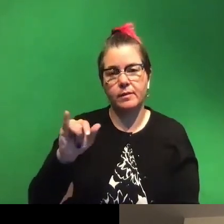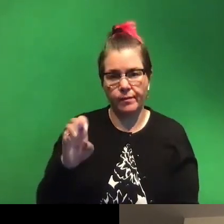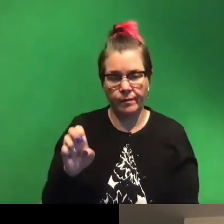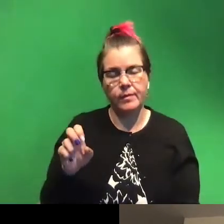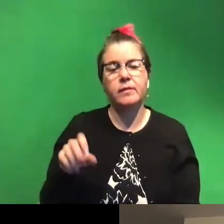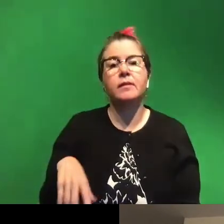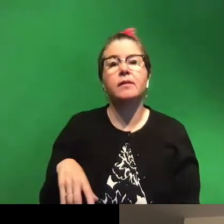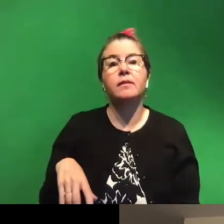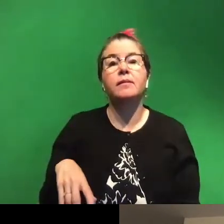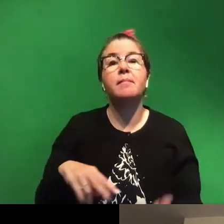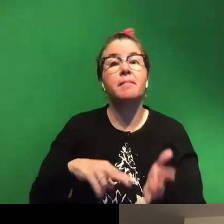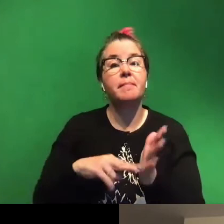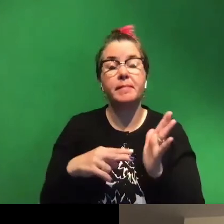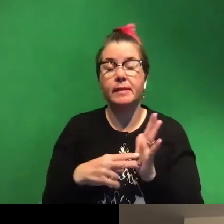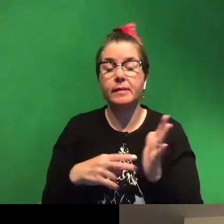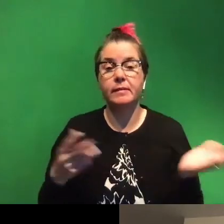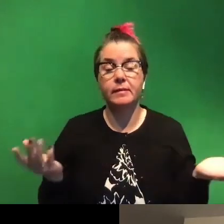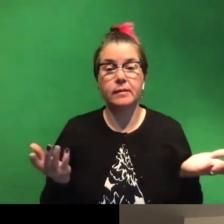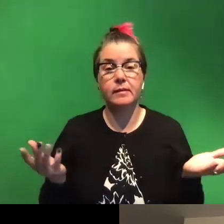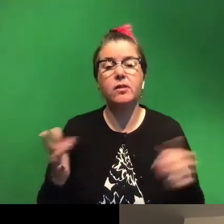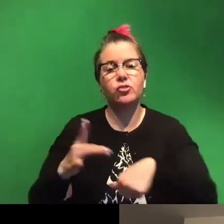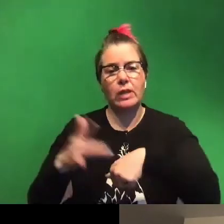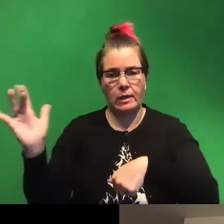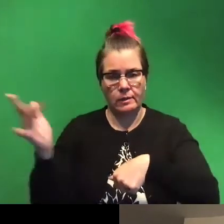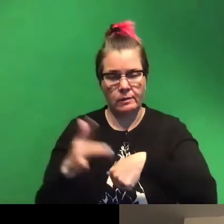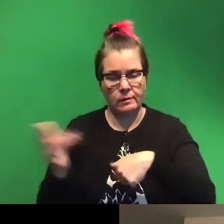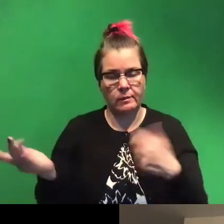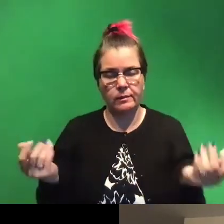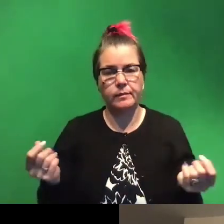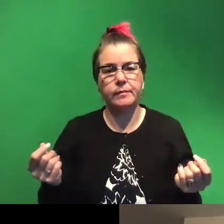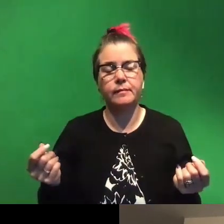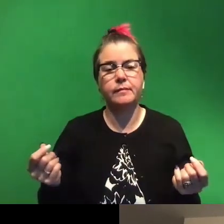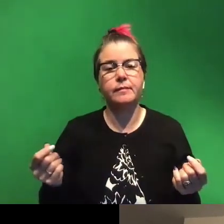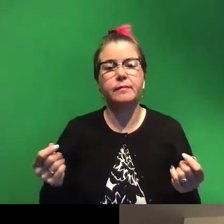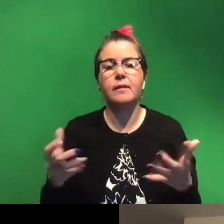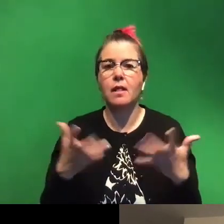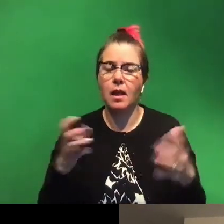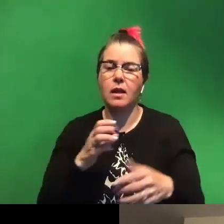And radioactivity only means that they are shiny, and they're very energetic,